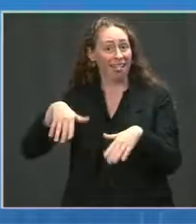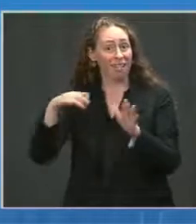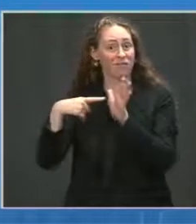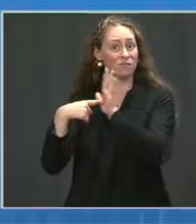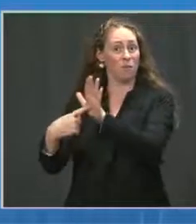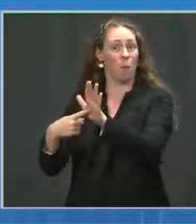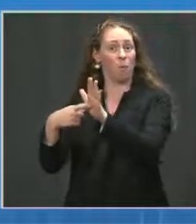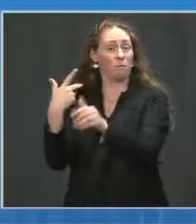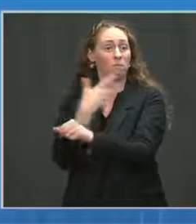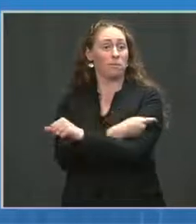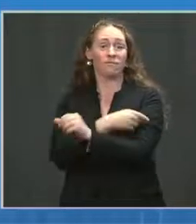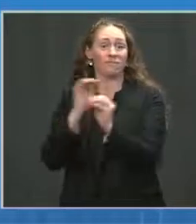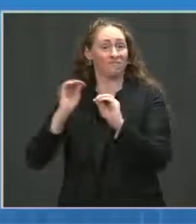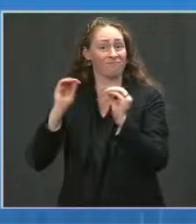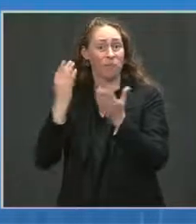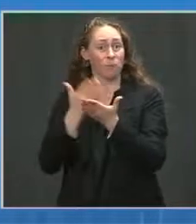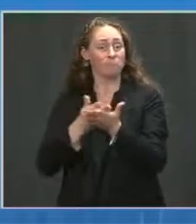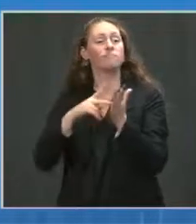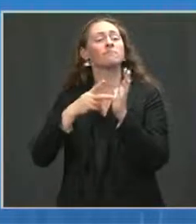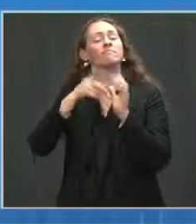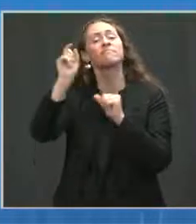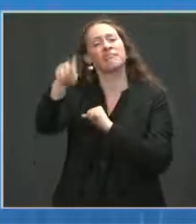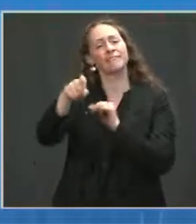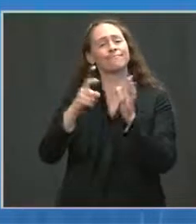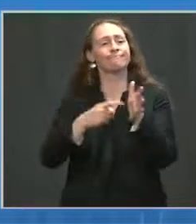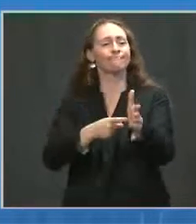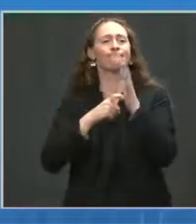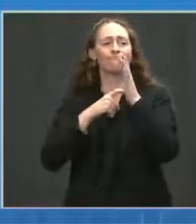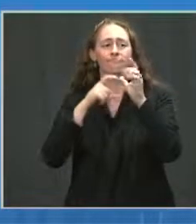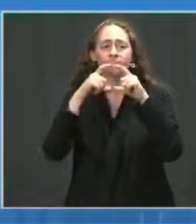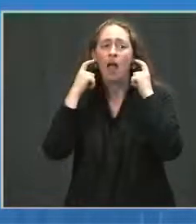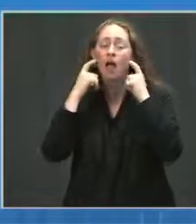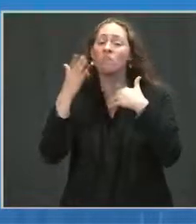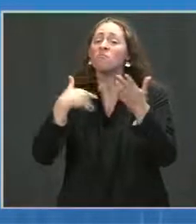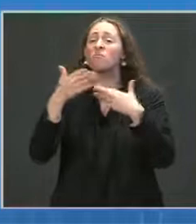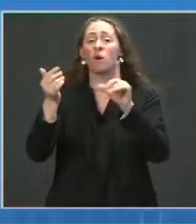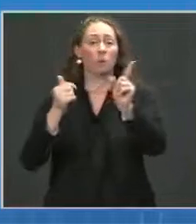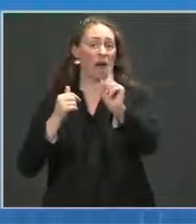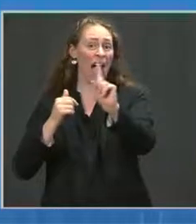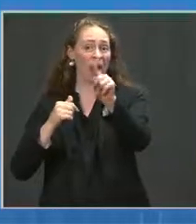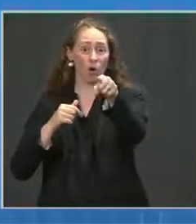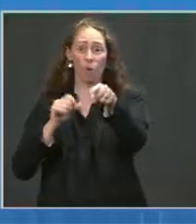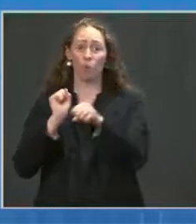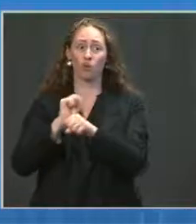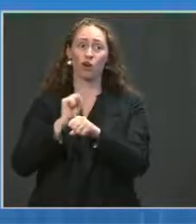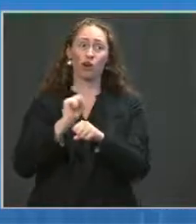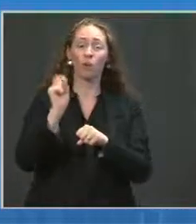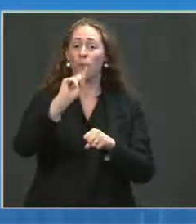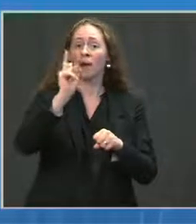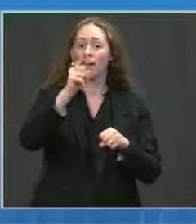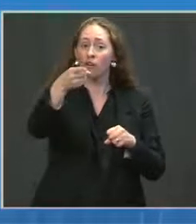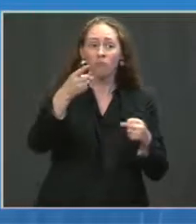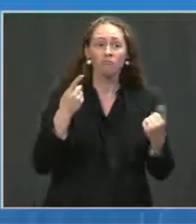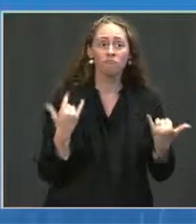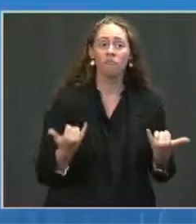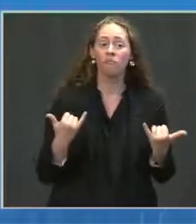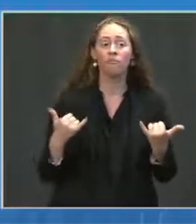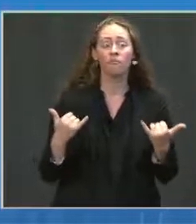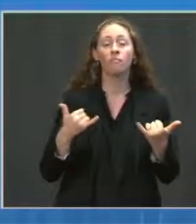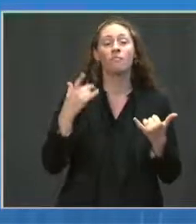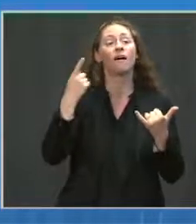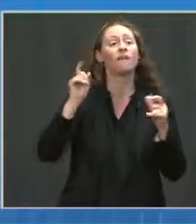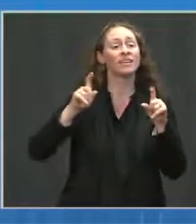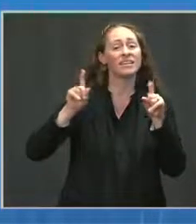vaccinated will be required to mask no matter where they work, get tested once or twice a week,